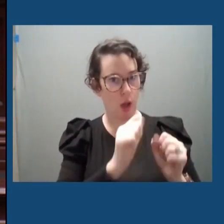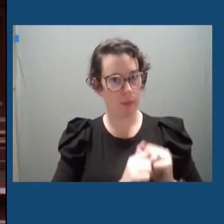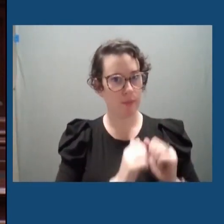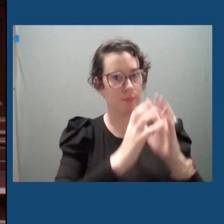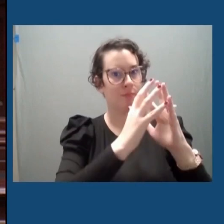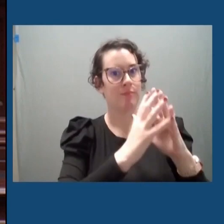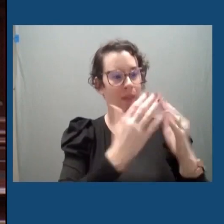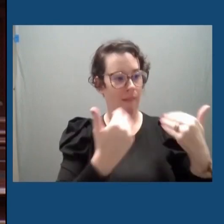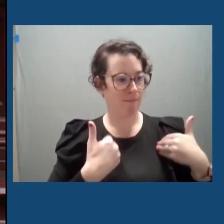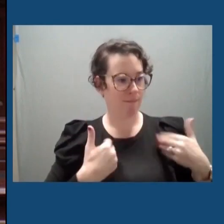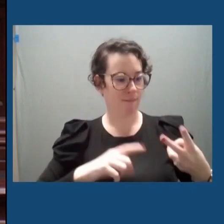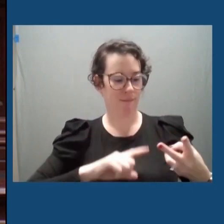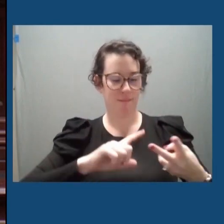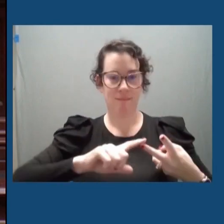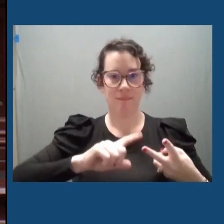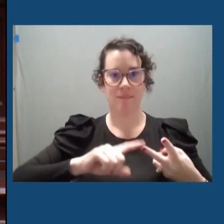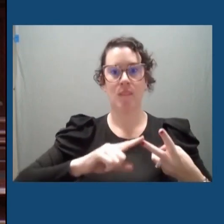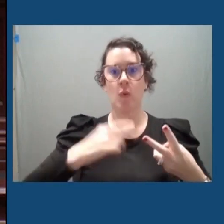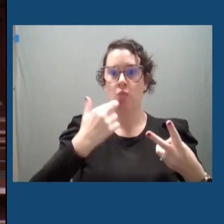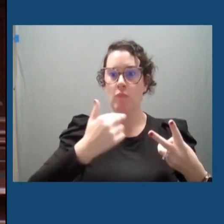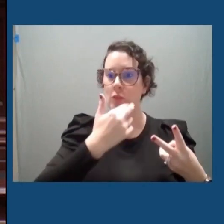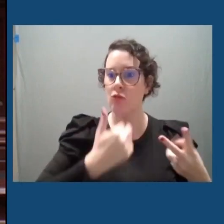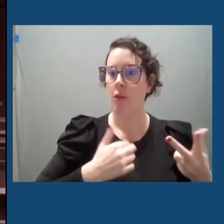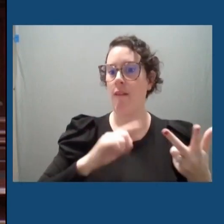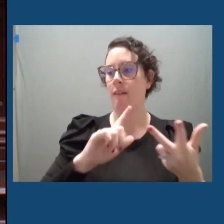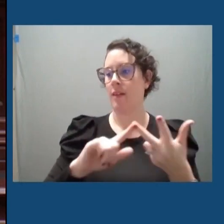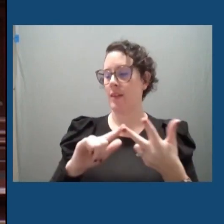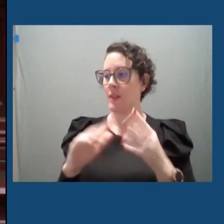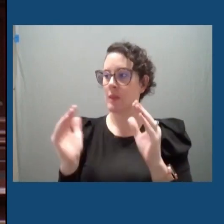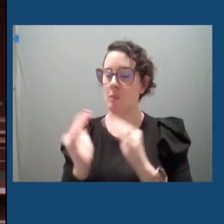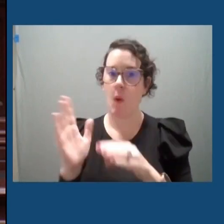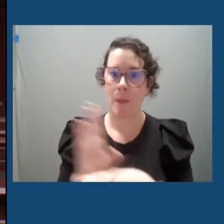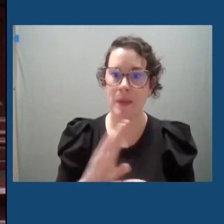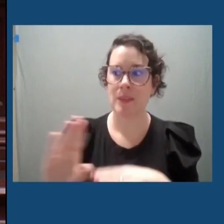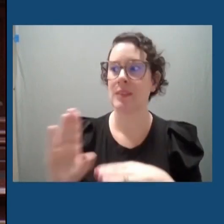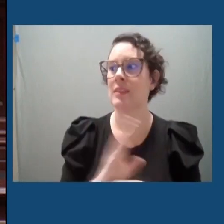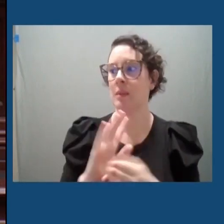the restaurants, the small businesses that flourish as a result.